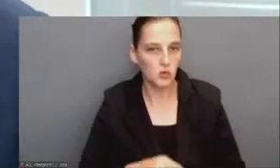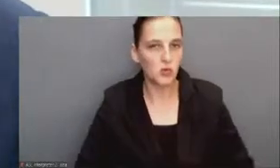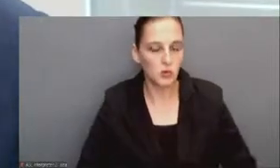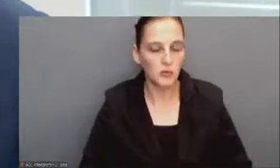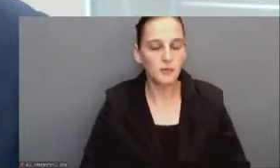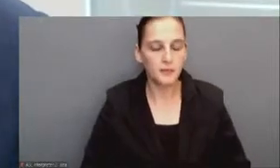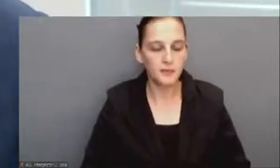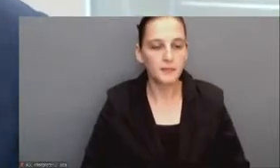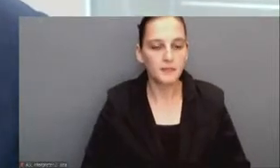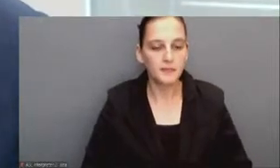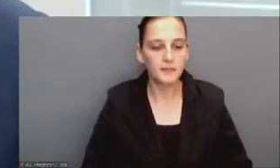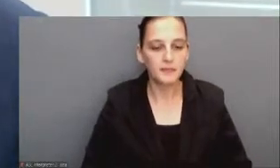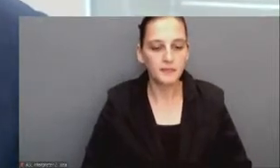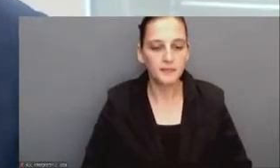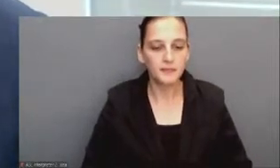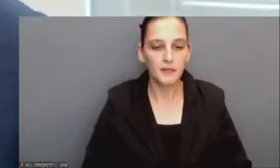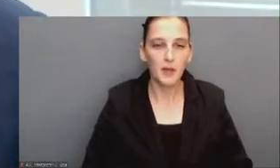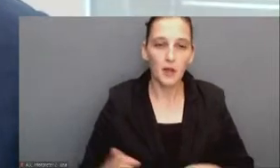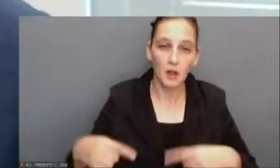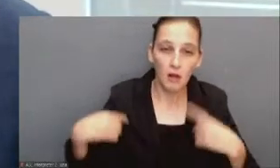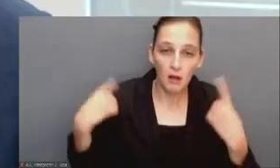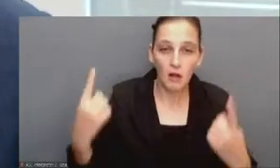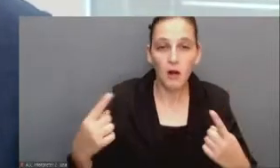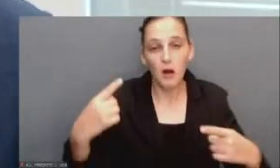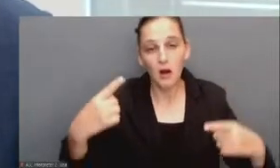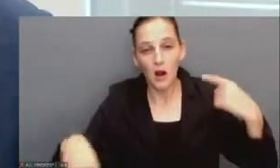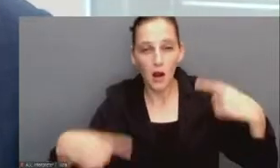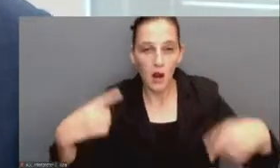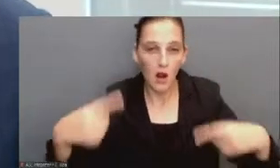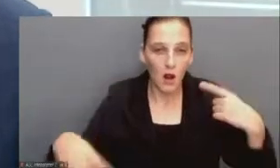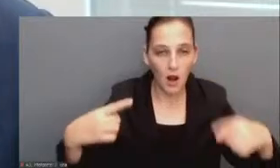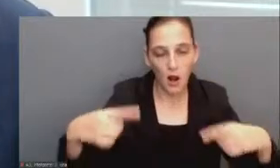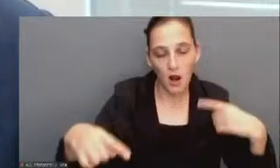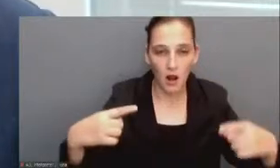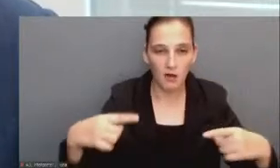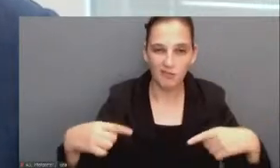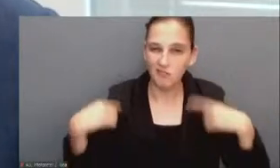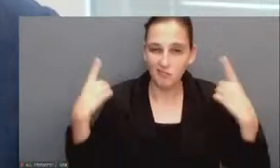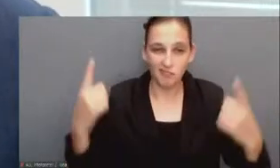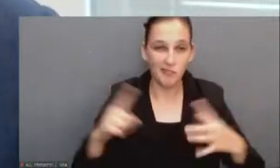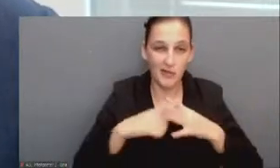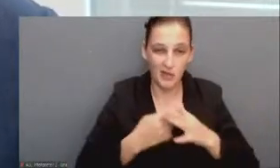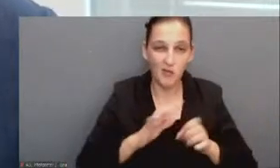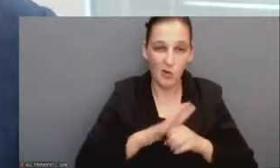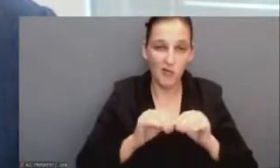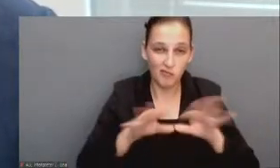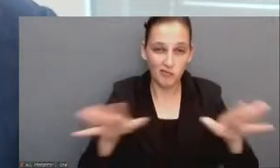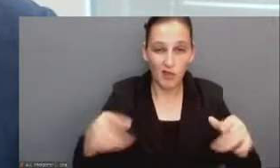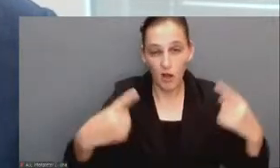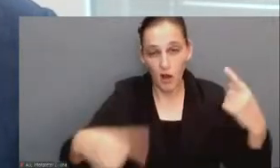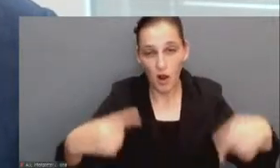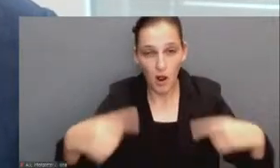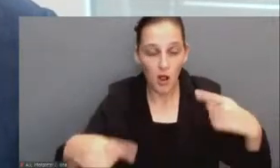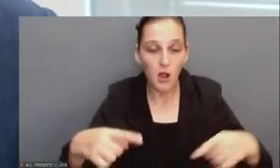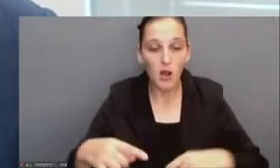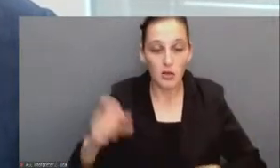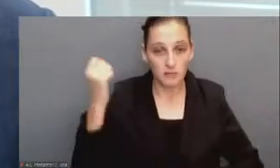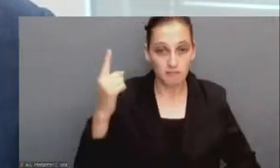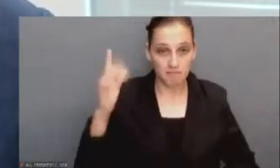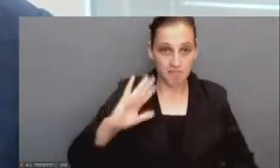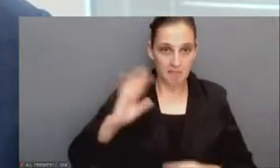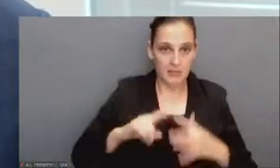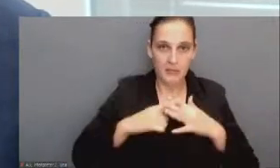a long debate about this since the beginning of the pandemic. And early on, and I don't want